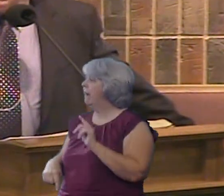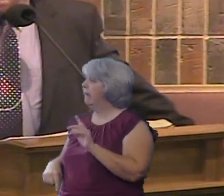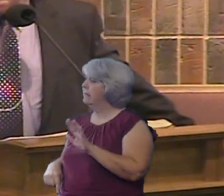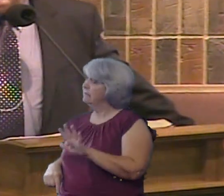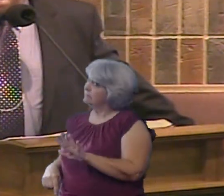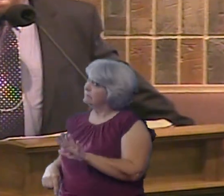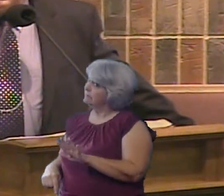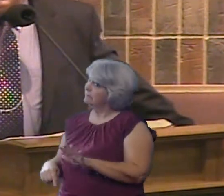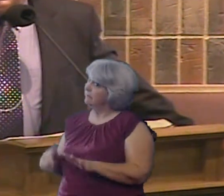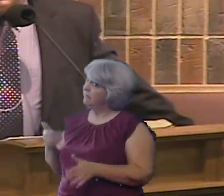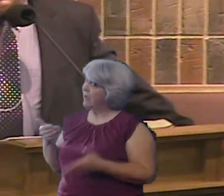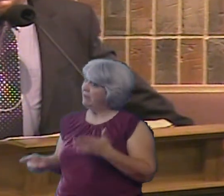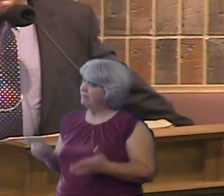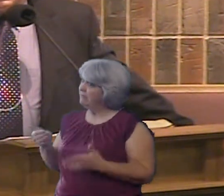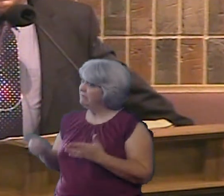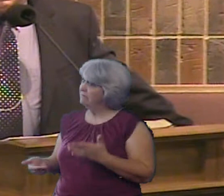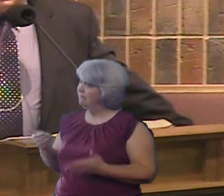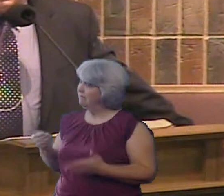I don't know.